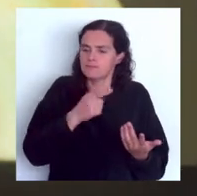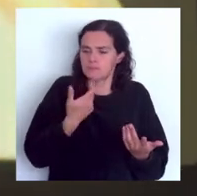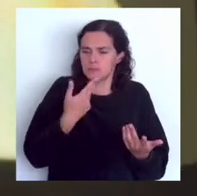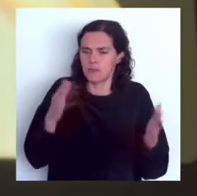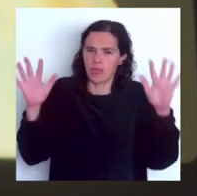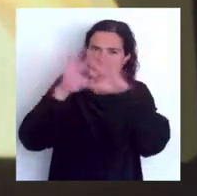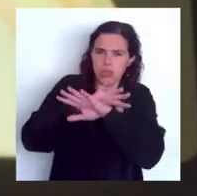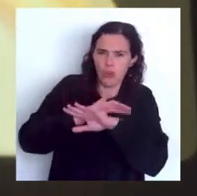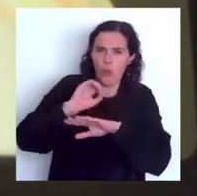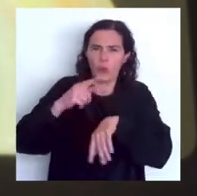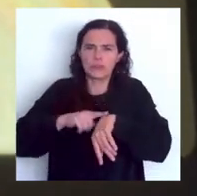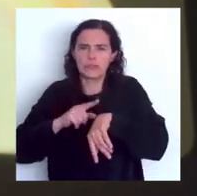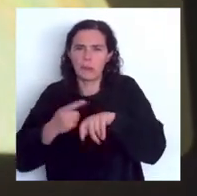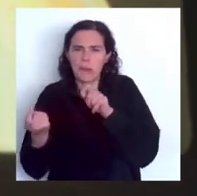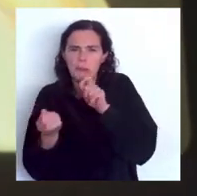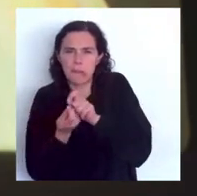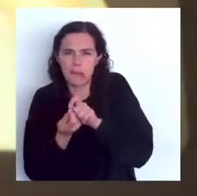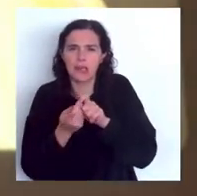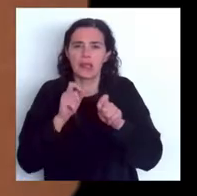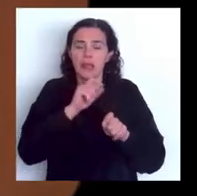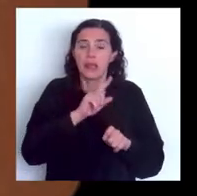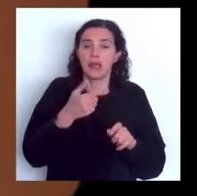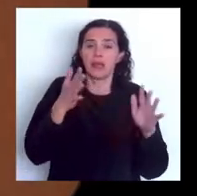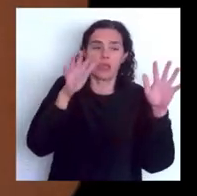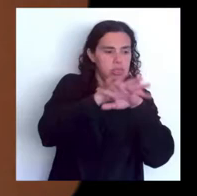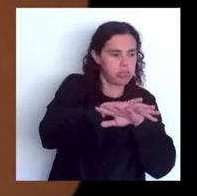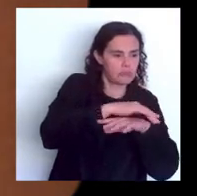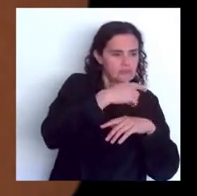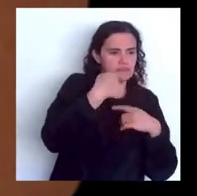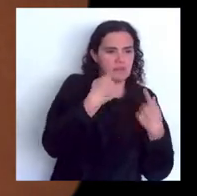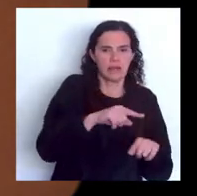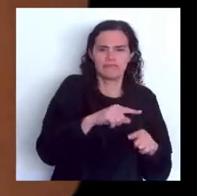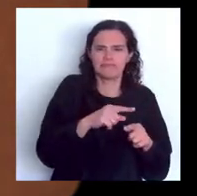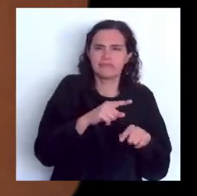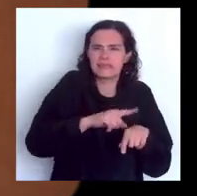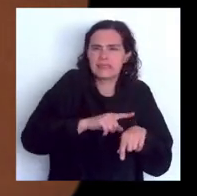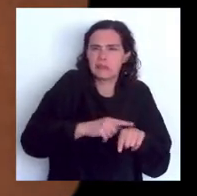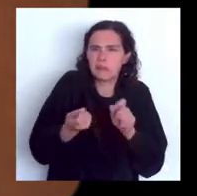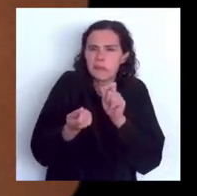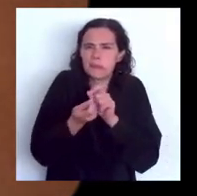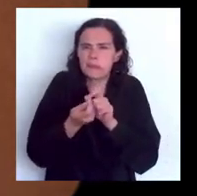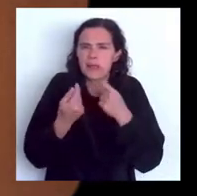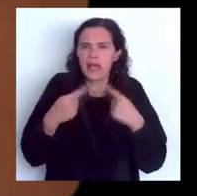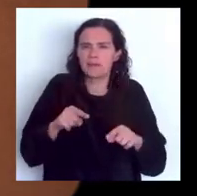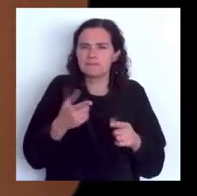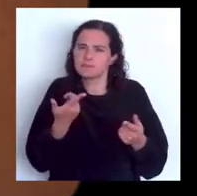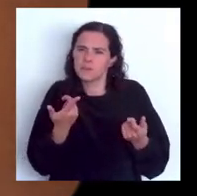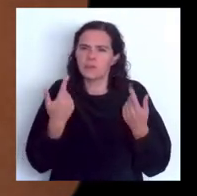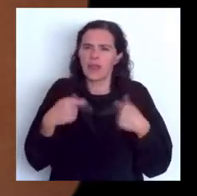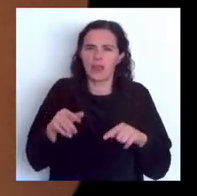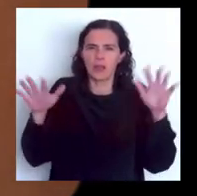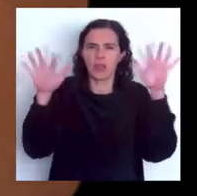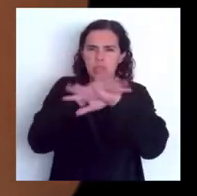distort our approach to time. There is, through the distortion of their approach to time, there is